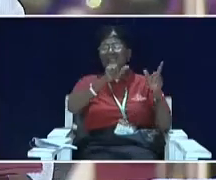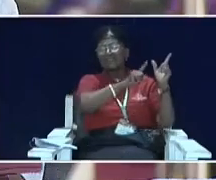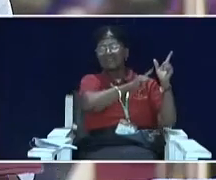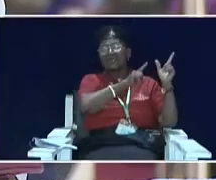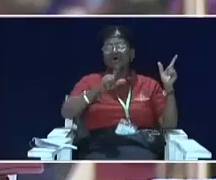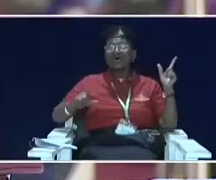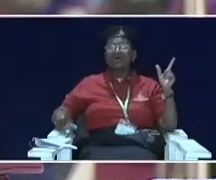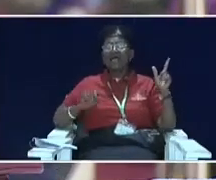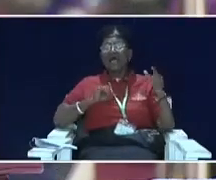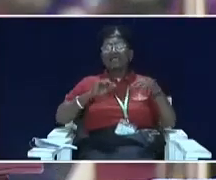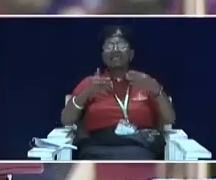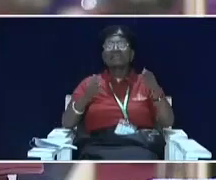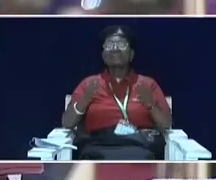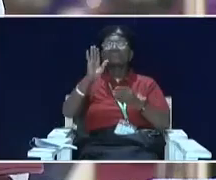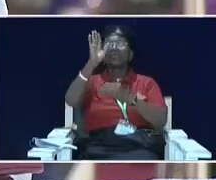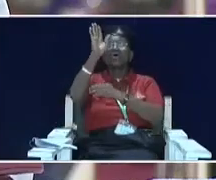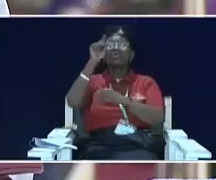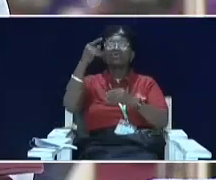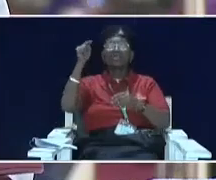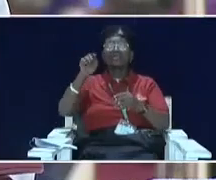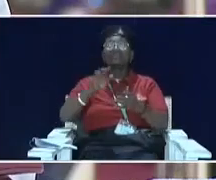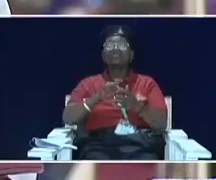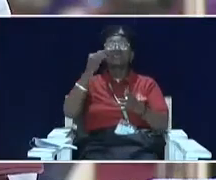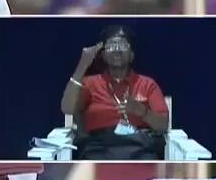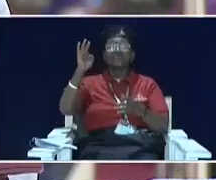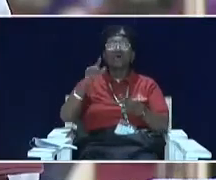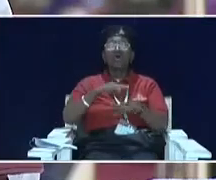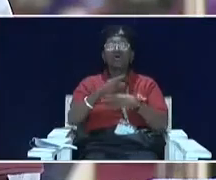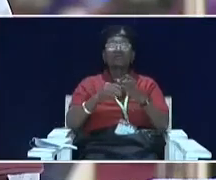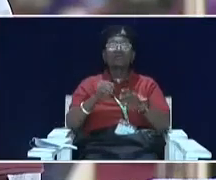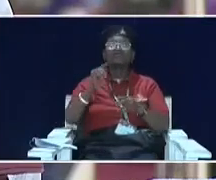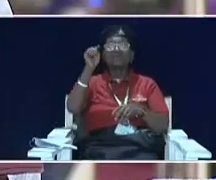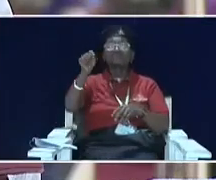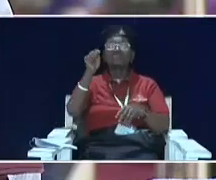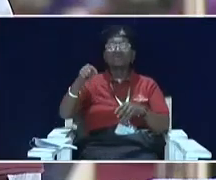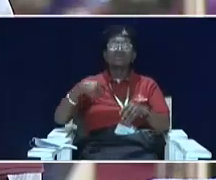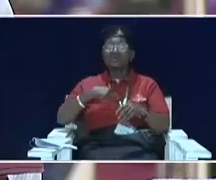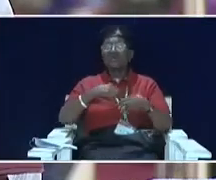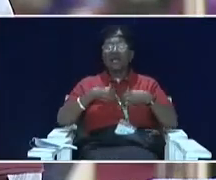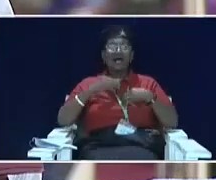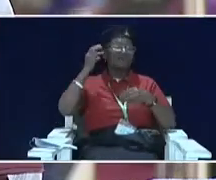I give God the glory for the testimonies we have heard tonight.